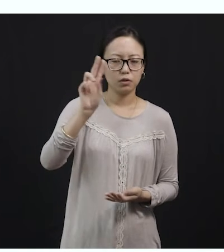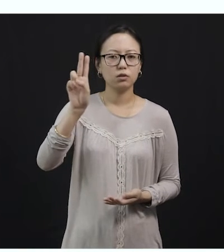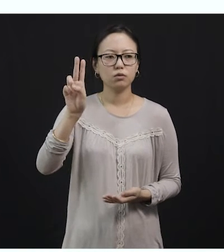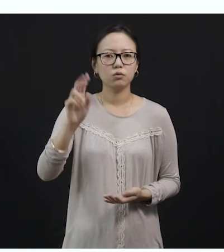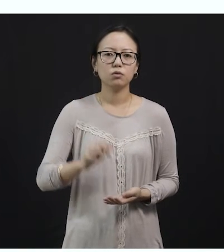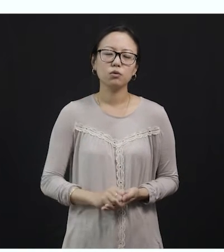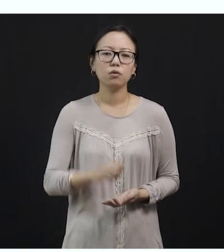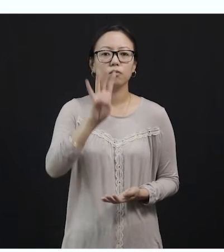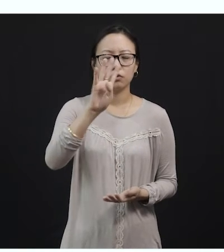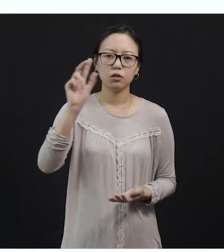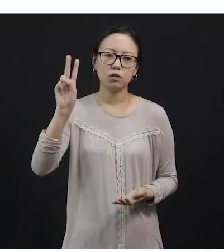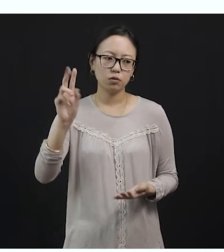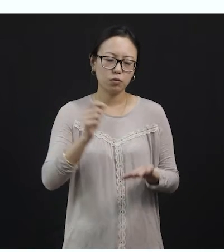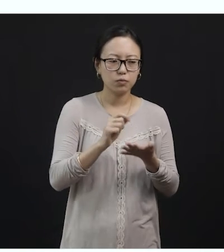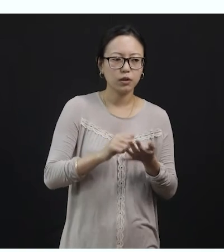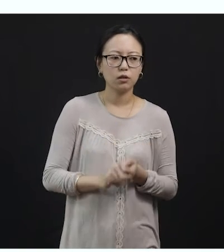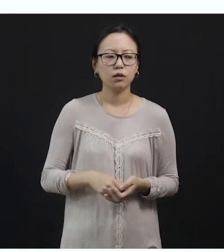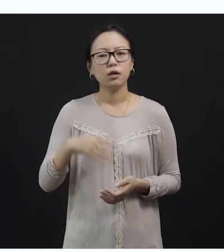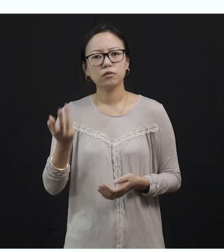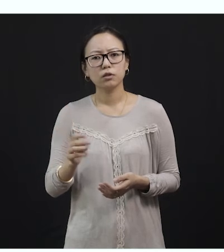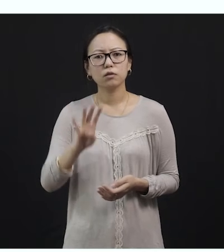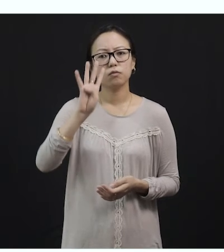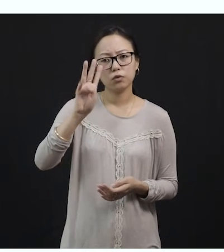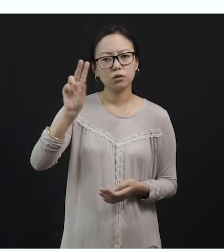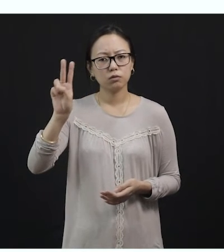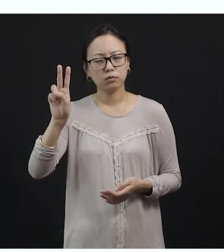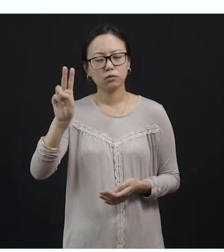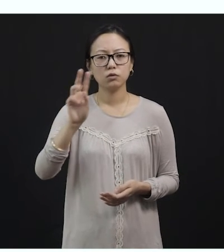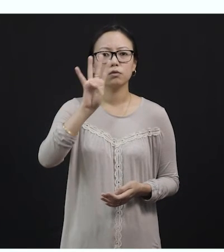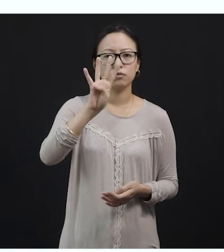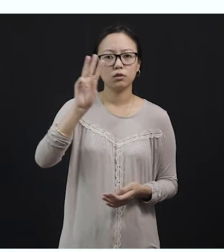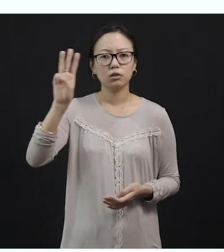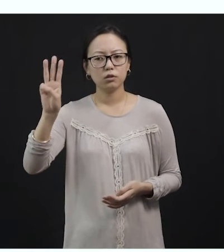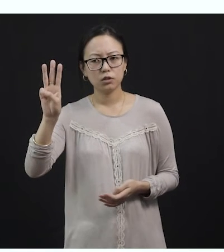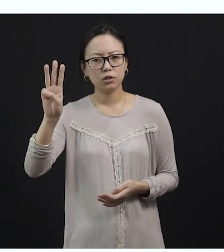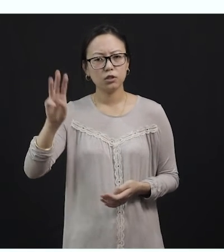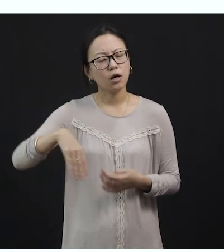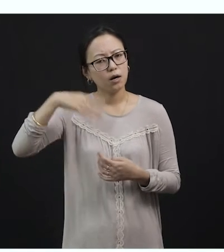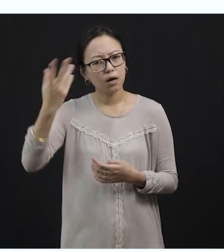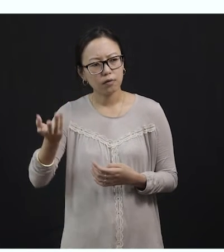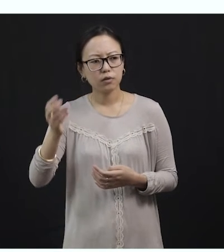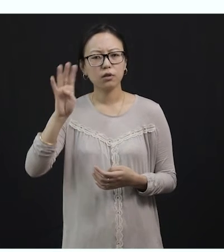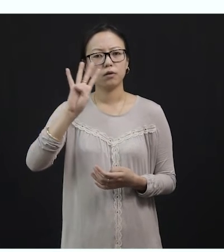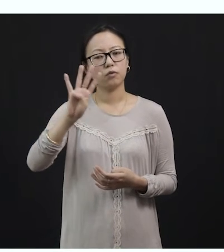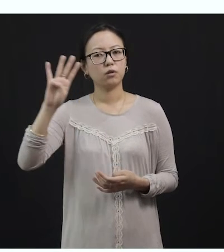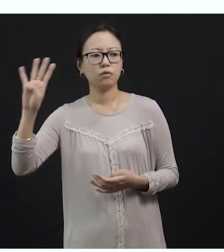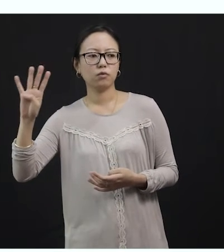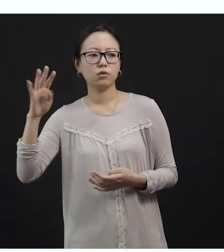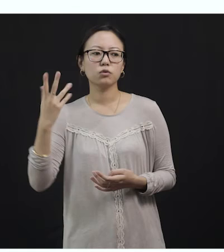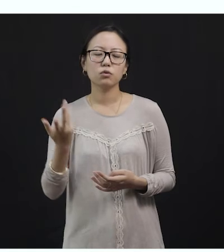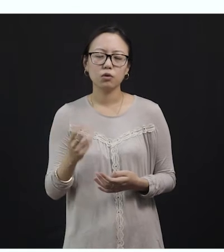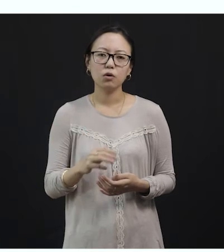So 42, 43, and 44. So, the number before